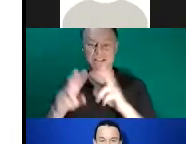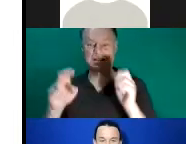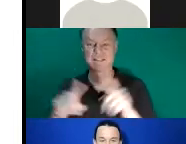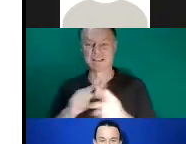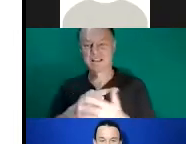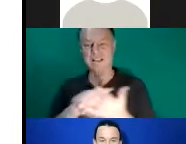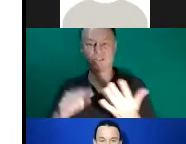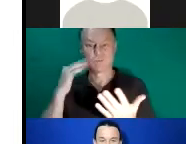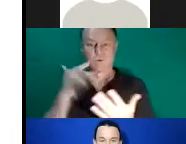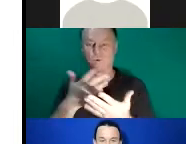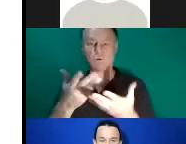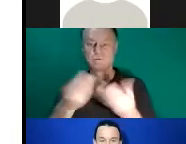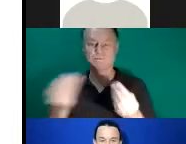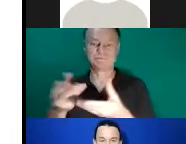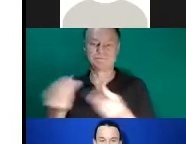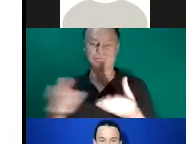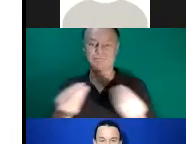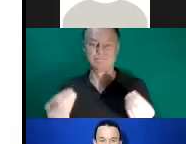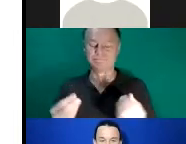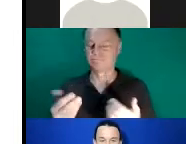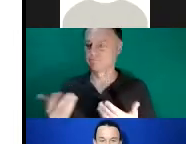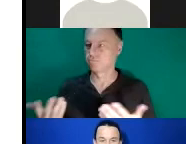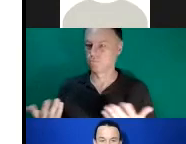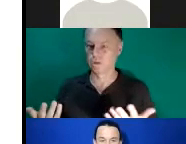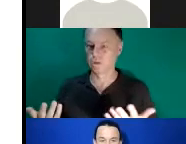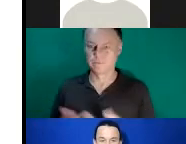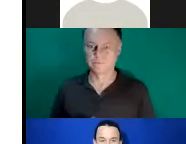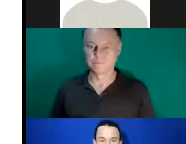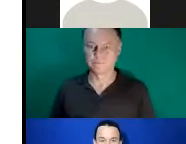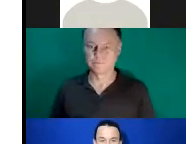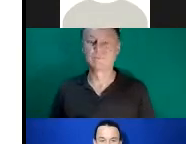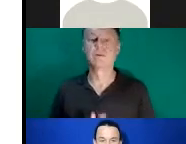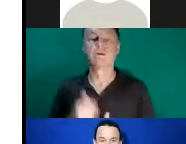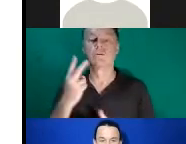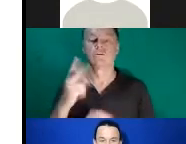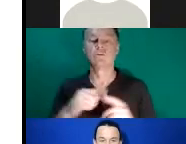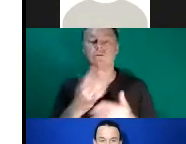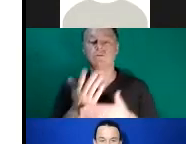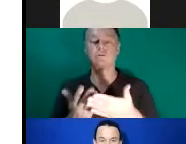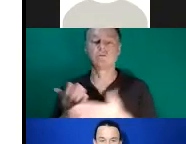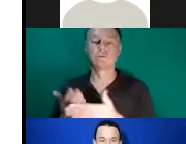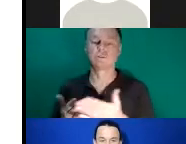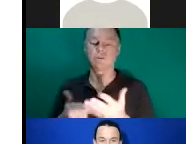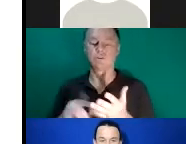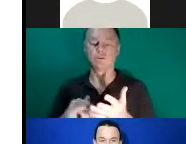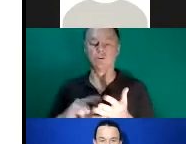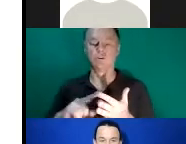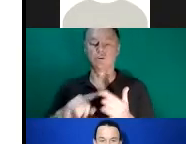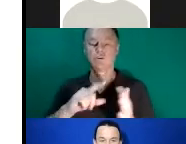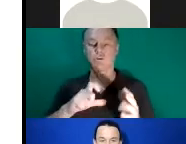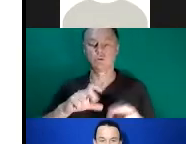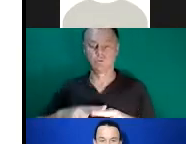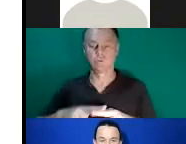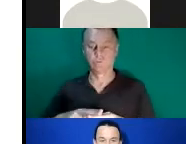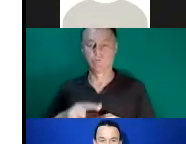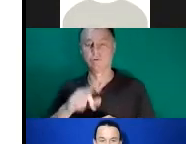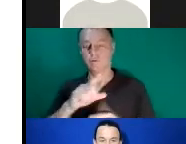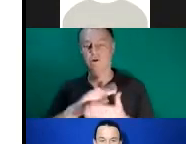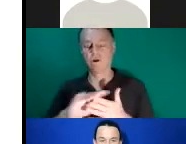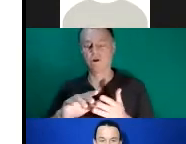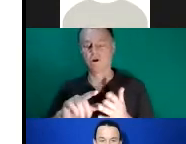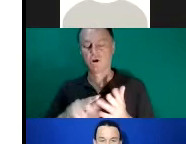she disappeared without a trace. There are 2 accounts of the use of chloroform by Holmes during the